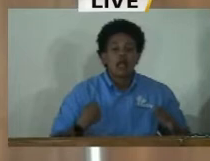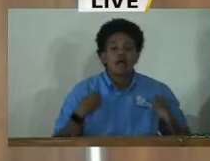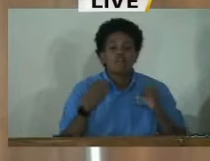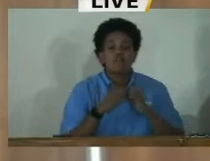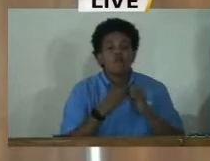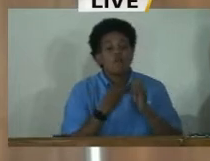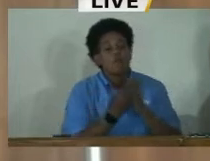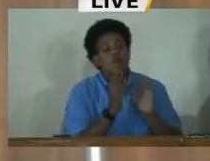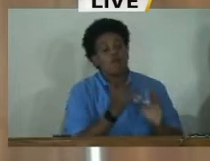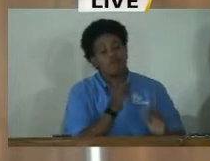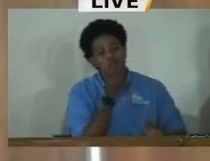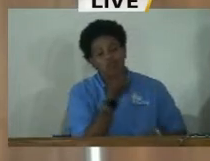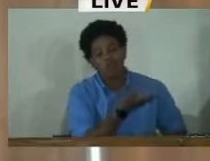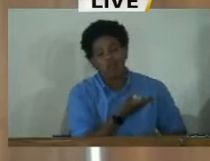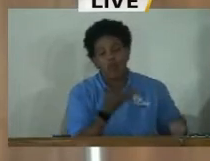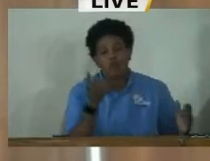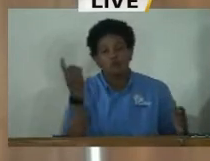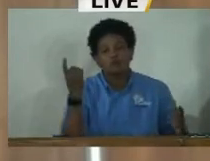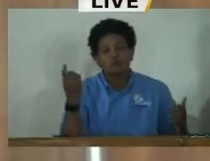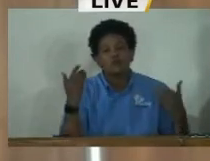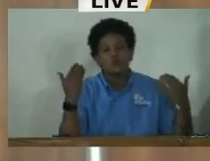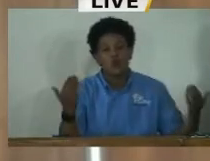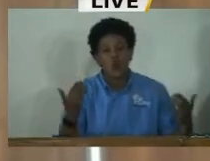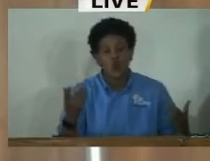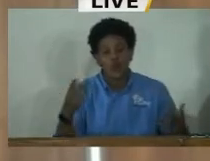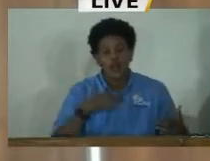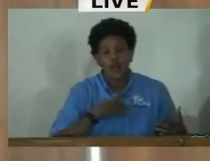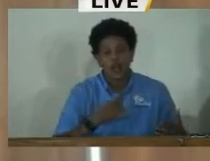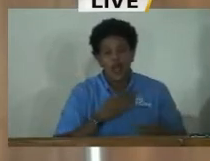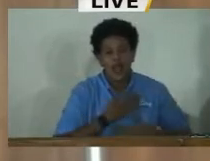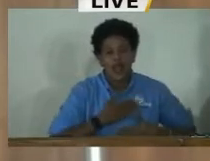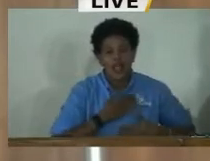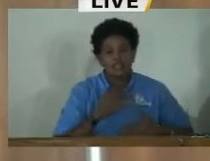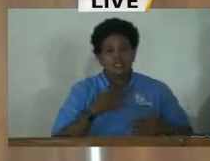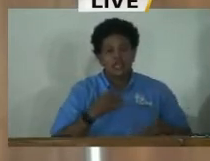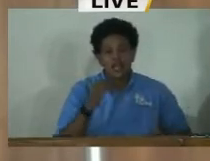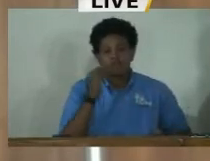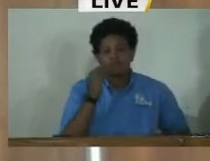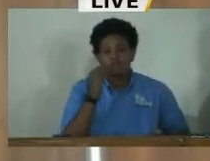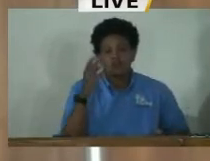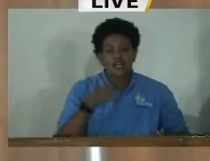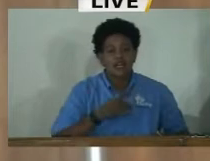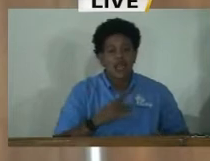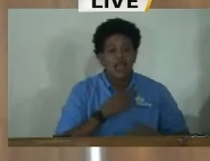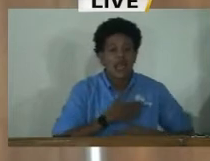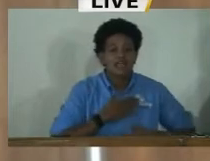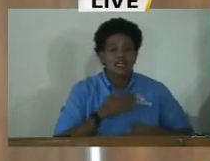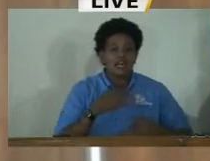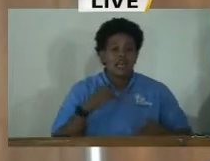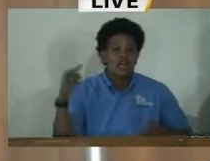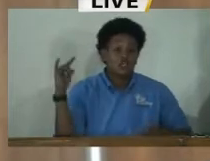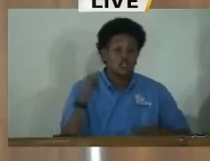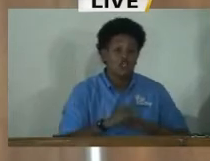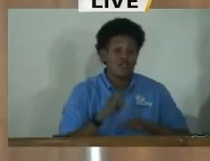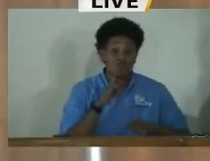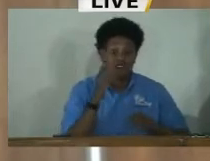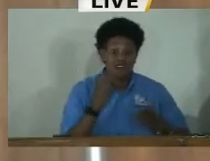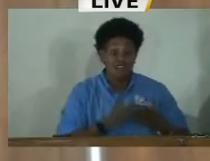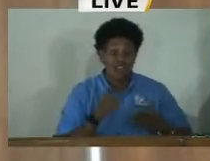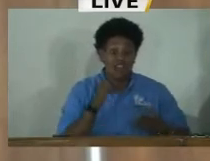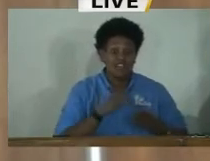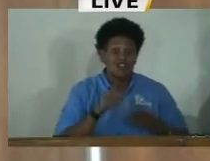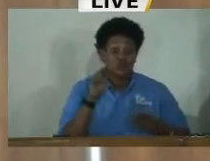disposable income, and they want somewhere to go. They like leisure, they like food, they like entertainment, they like travel. As a matter of fact,